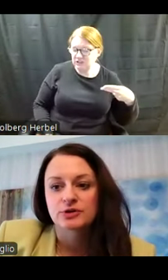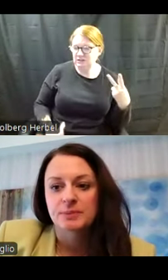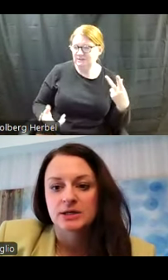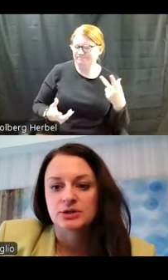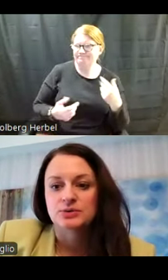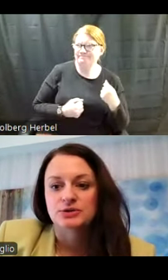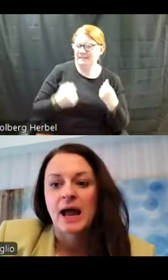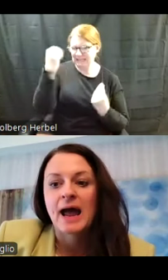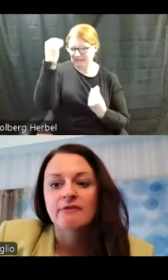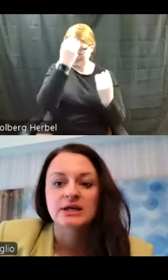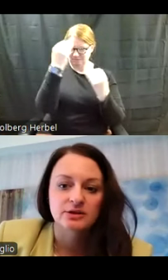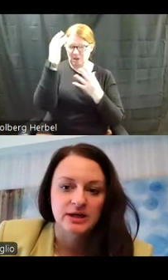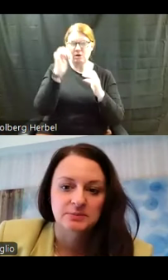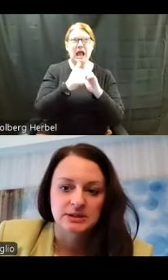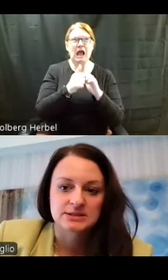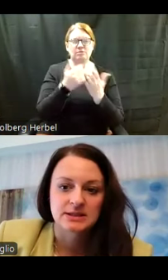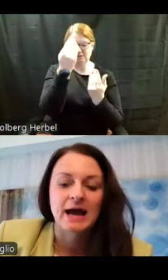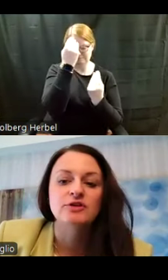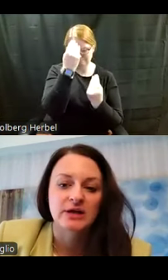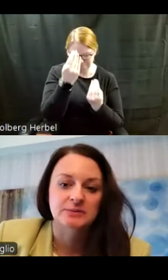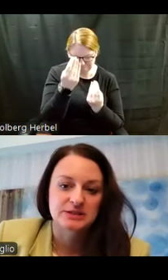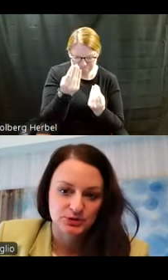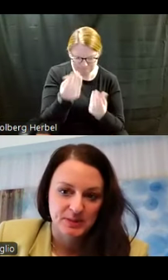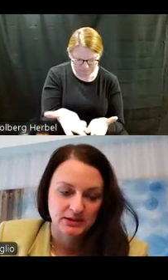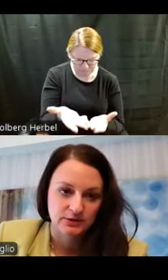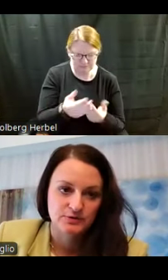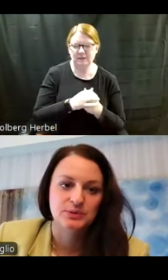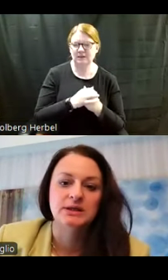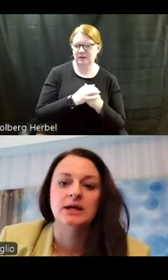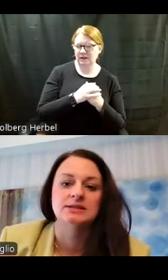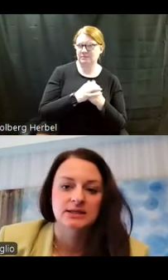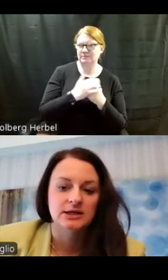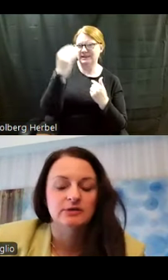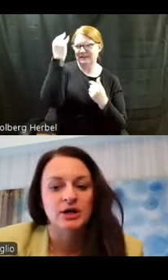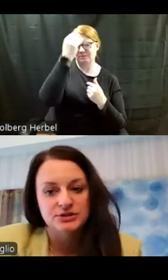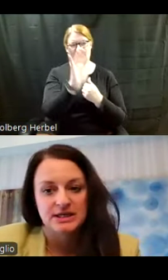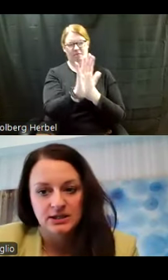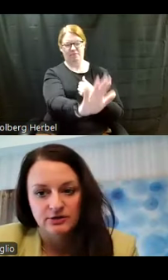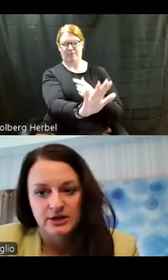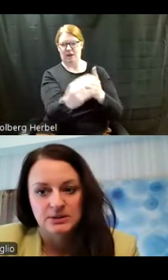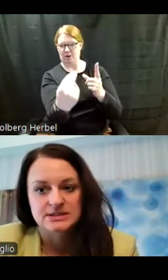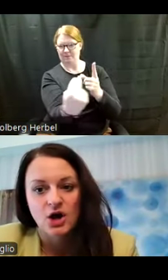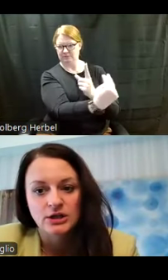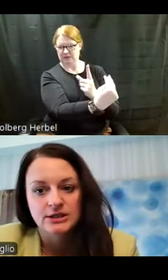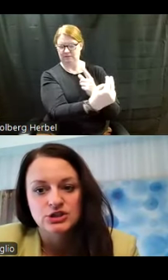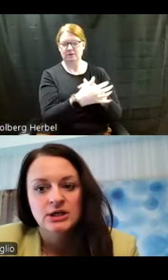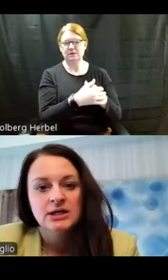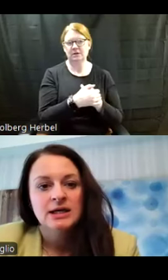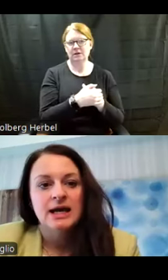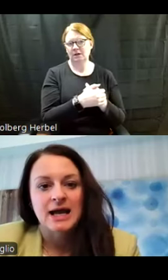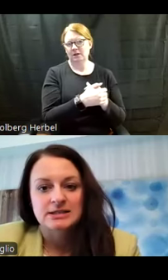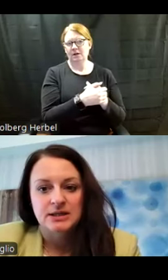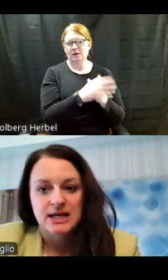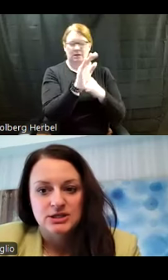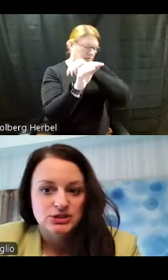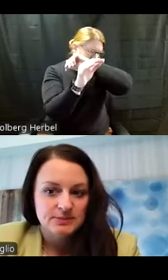deliver the bad news or have the family's perspective. So again, this idea of understanding the family's knowledge